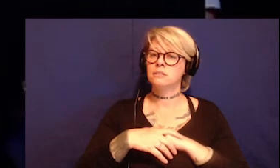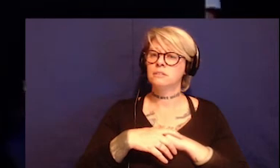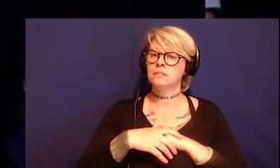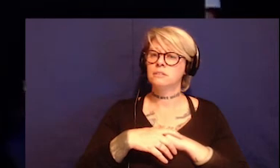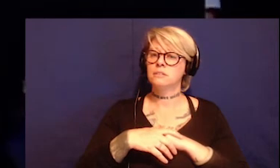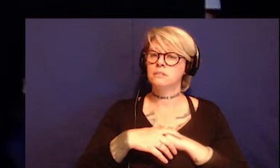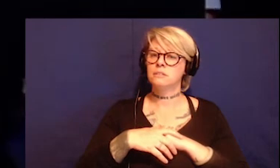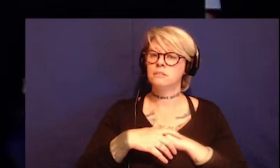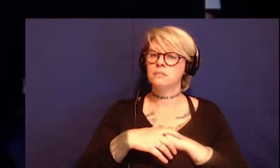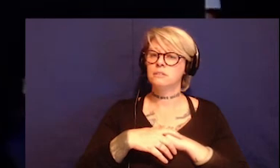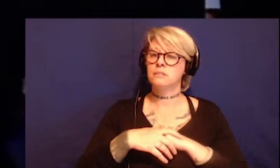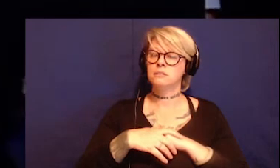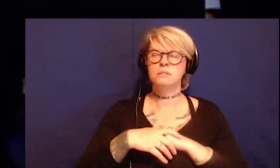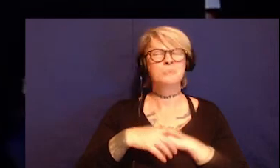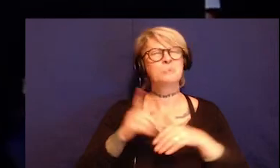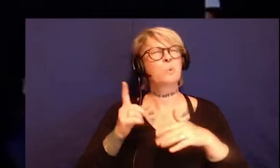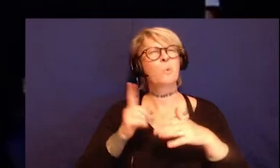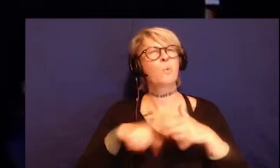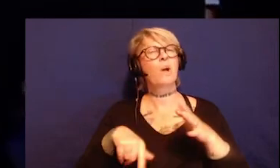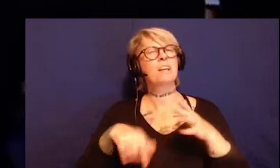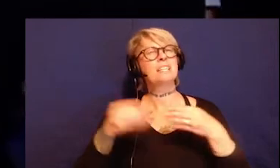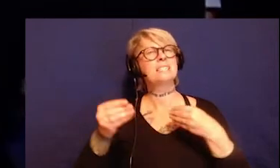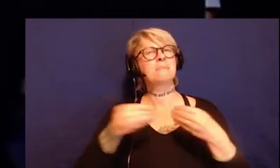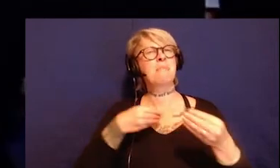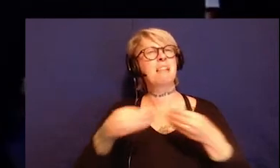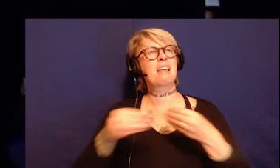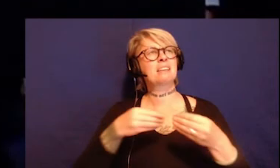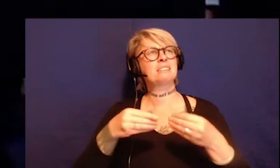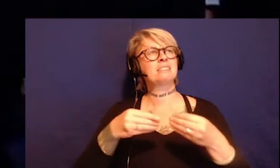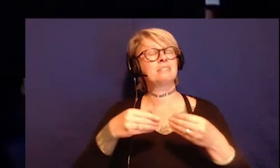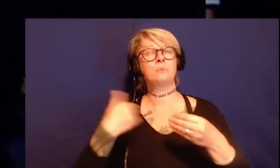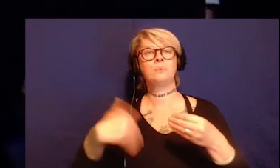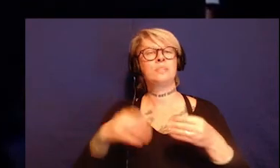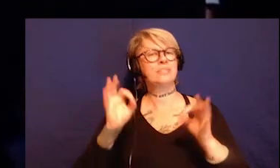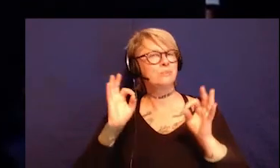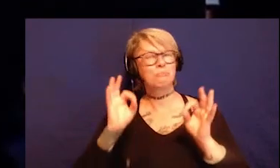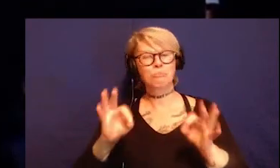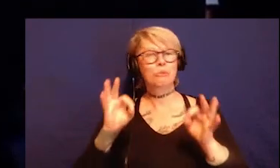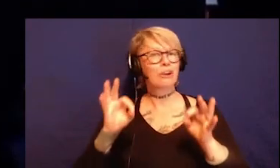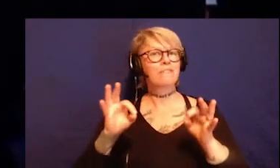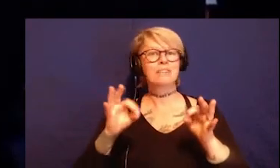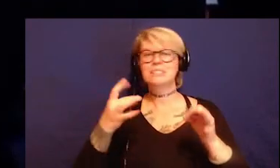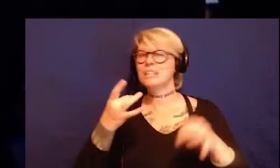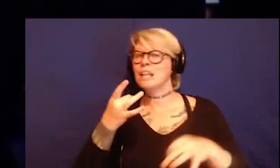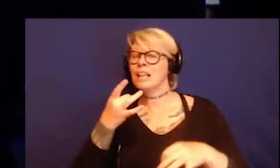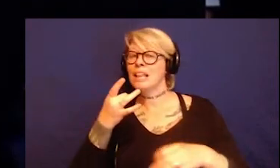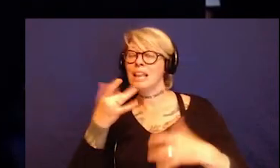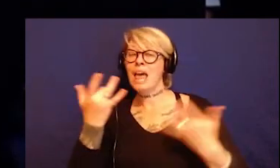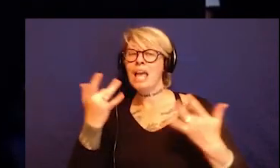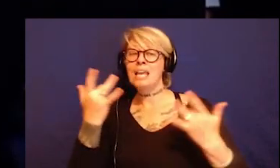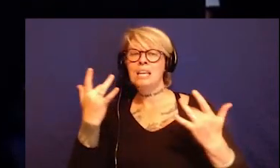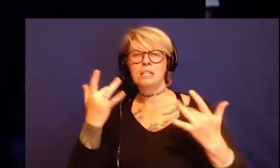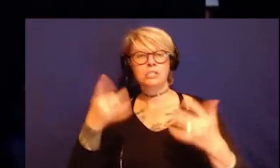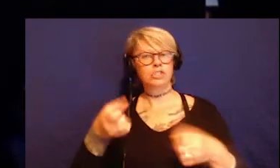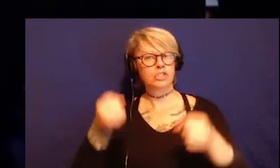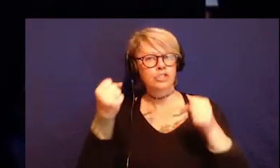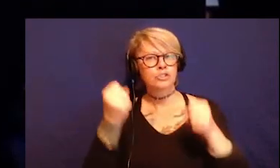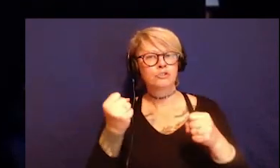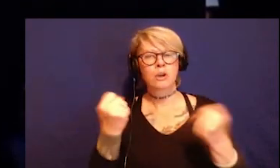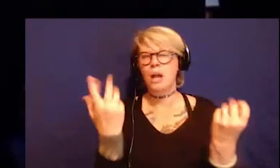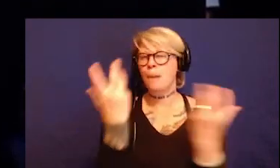What is plastic? It is perfect. Light, indestructible, beautiful,